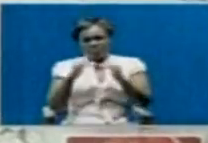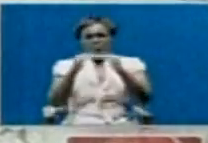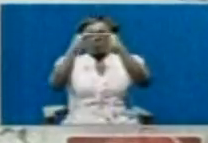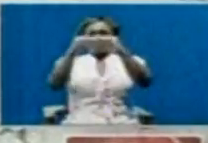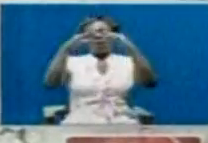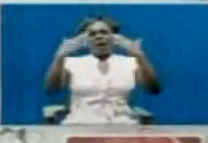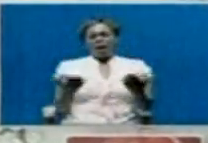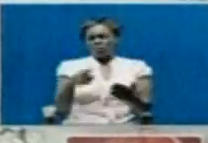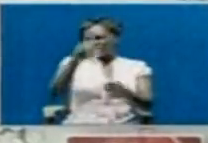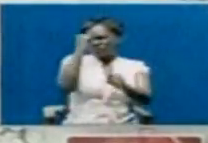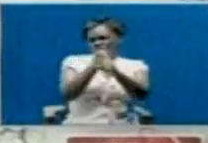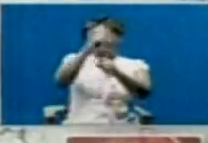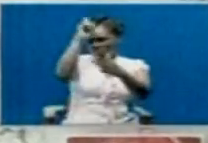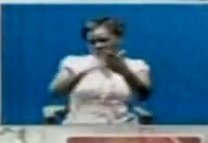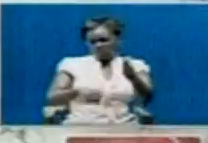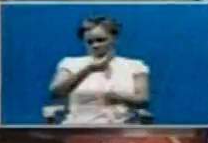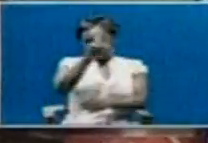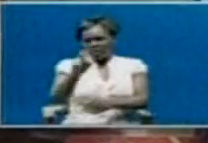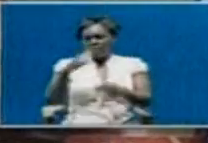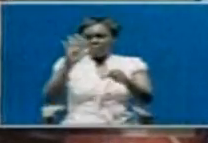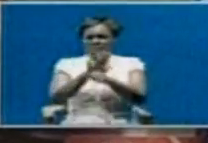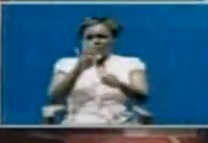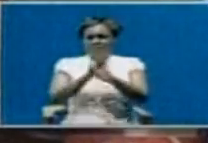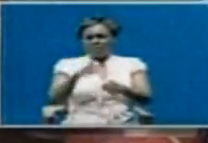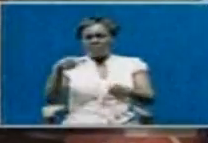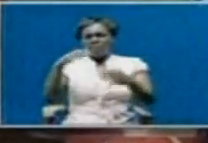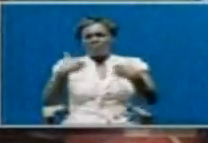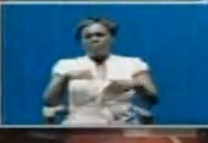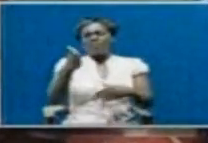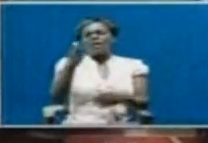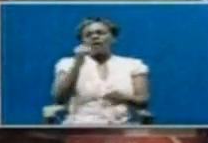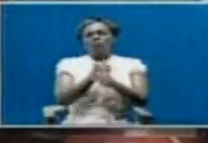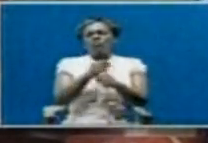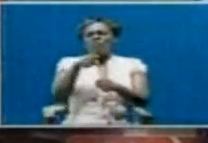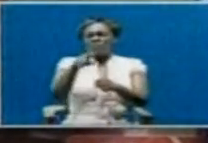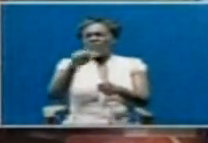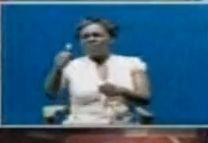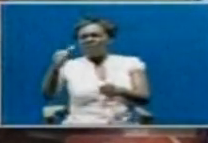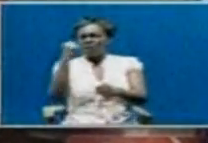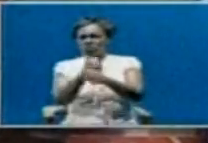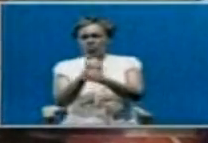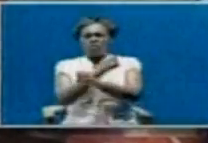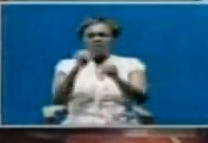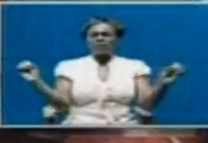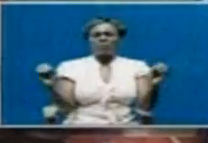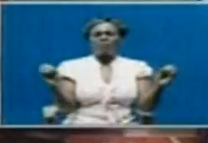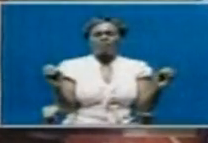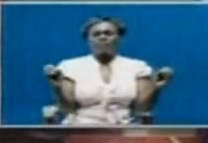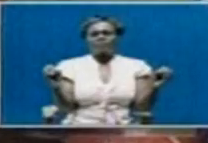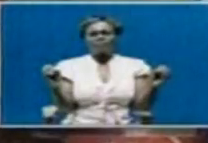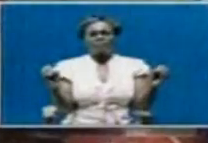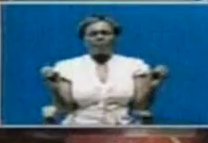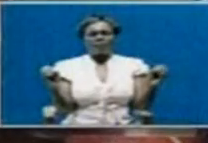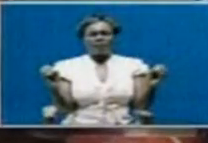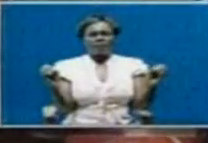myself? Yes. What do they do? You know, lots of guys out there do stuff because someone does it. Yeah? Mm, it's like all about copycat, being, eh? Yes, it's all